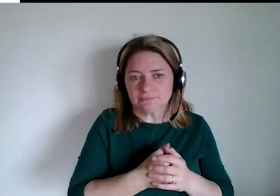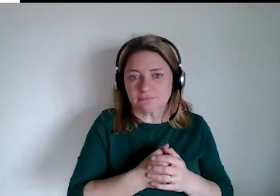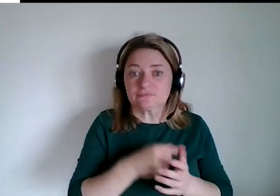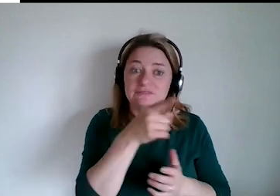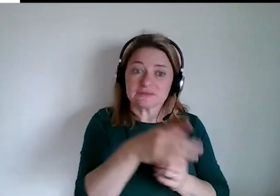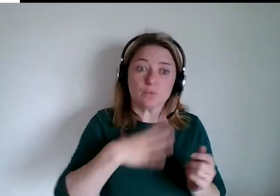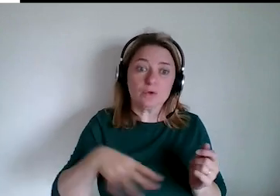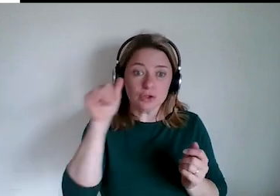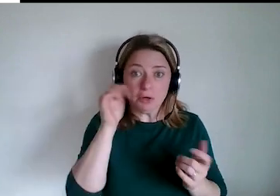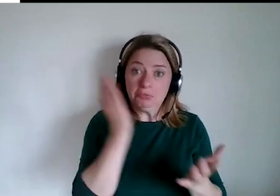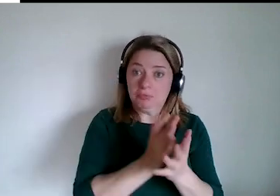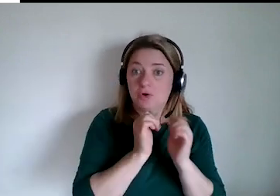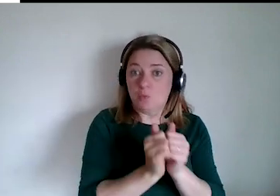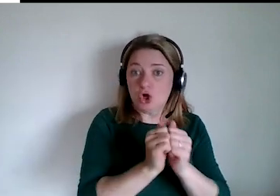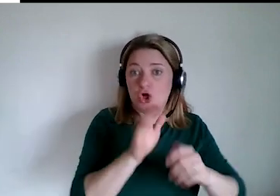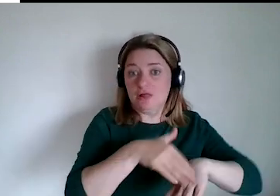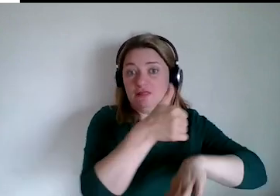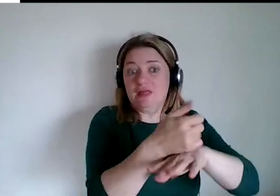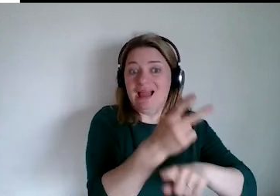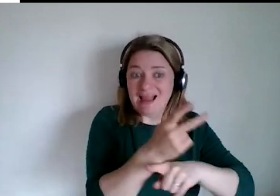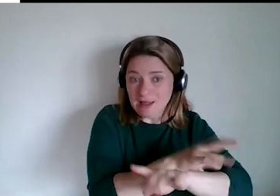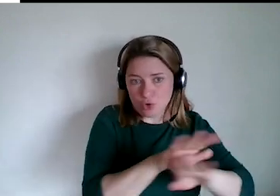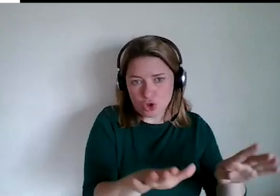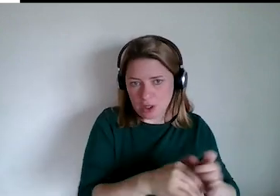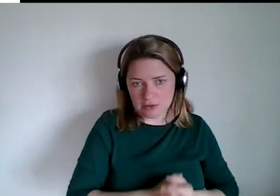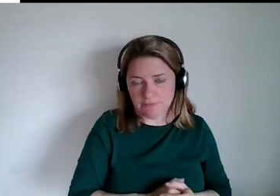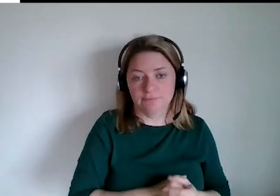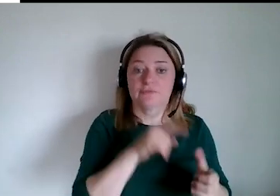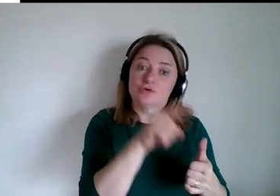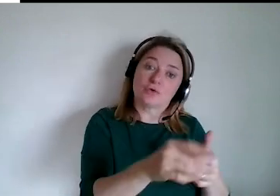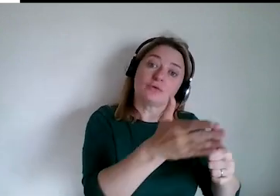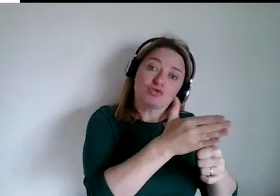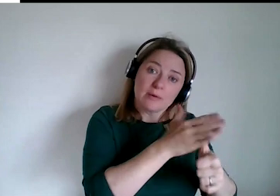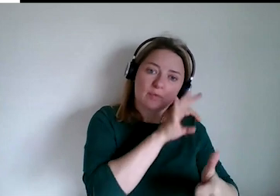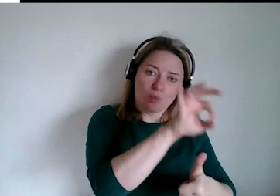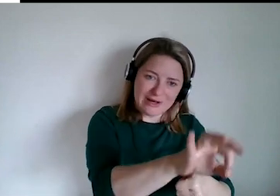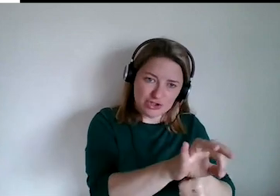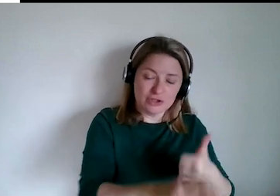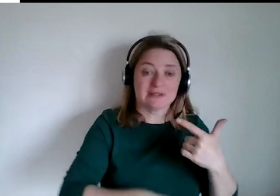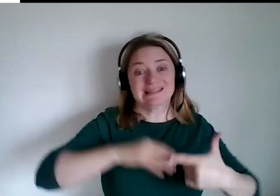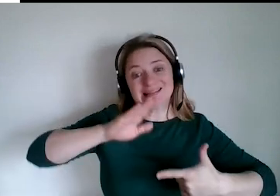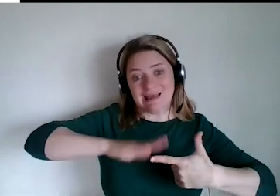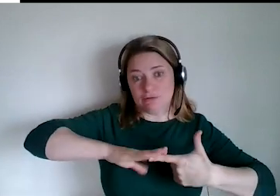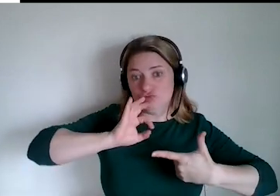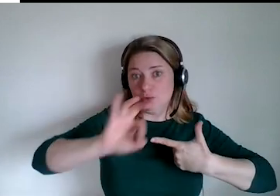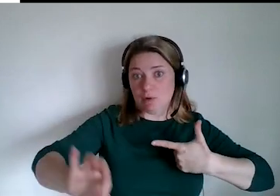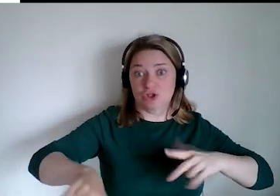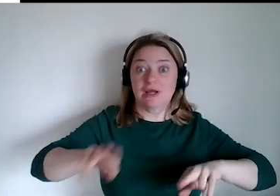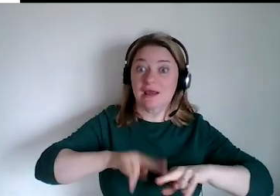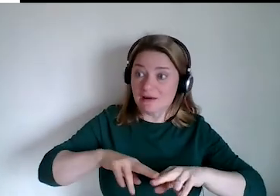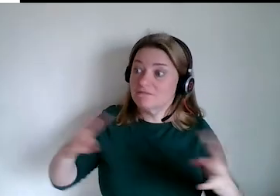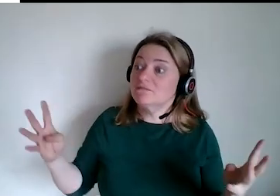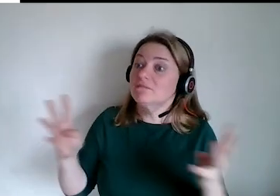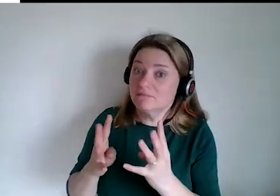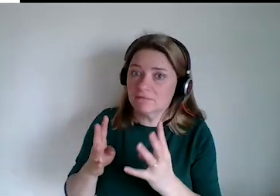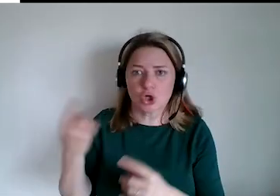So they wanted to know, is it worth putting them back in? So that was the primary question. And the secondary question was, if we put them back in, Who should we use